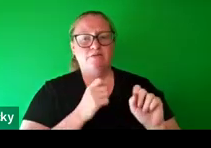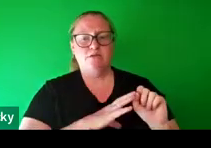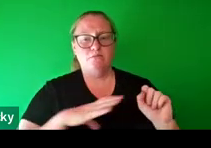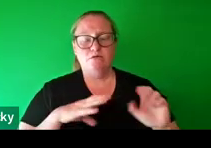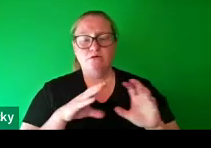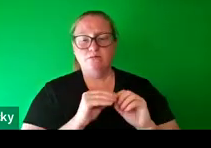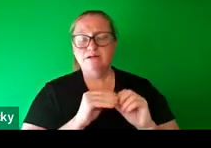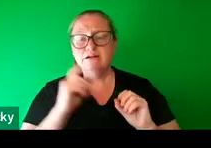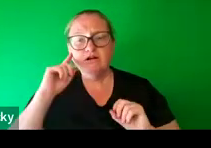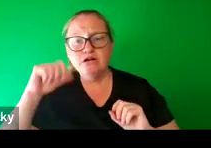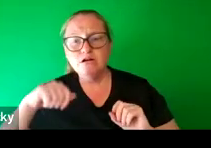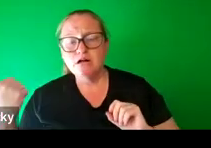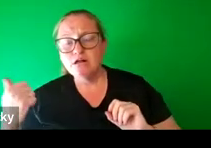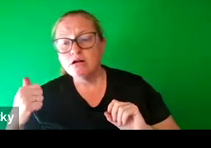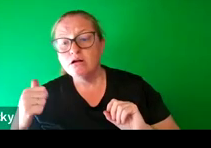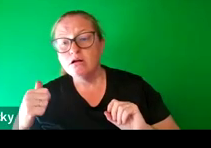questions you and